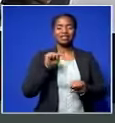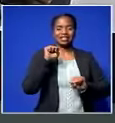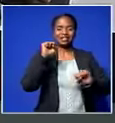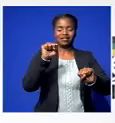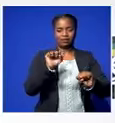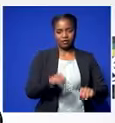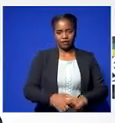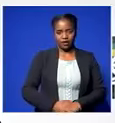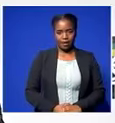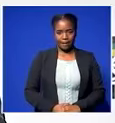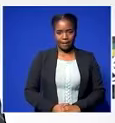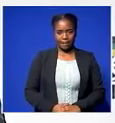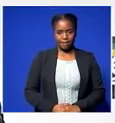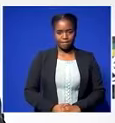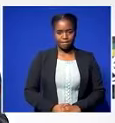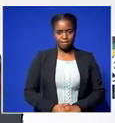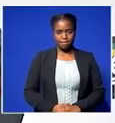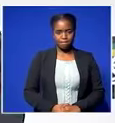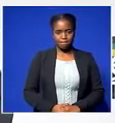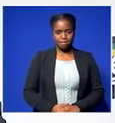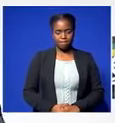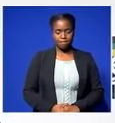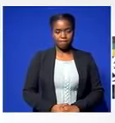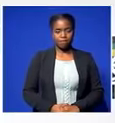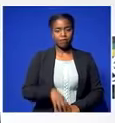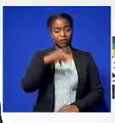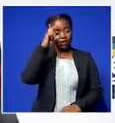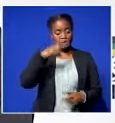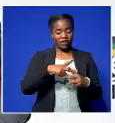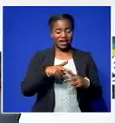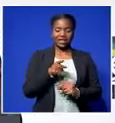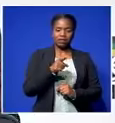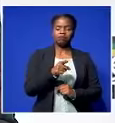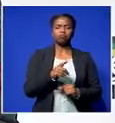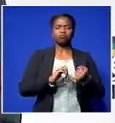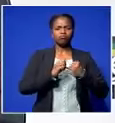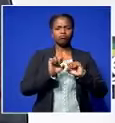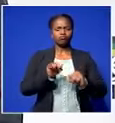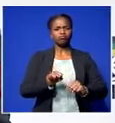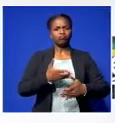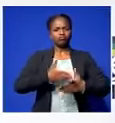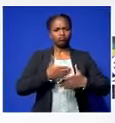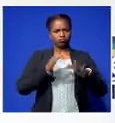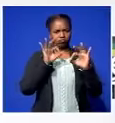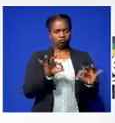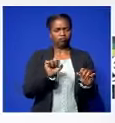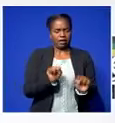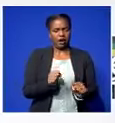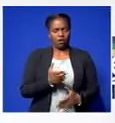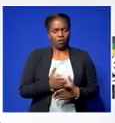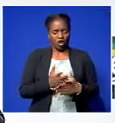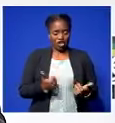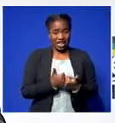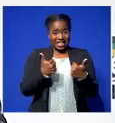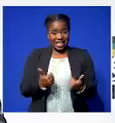delivery. Professor Mokgoro is a tried and tested activist and administrator, fit enough to deal with the